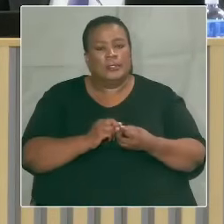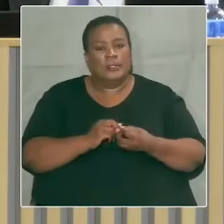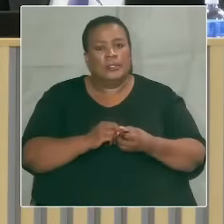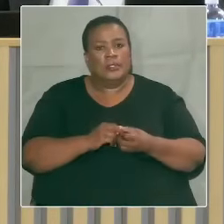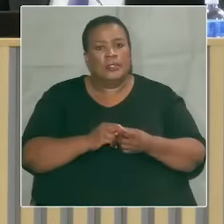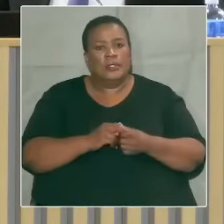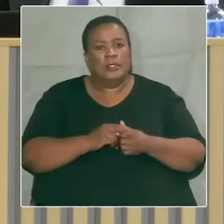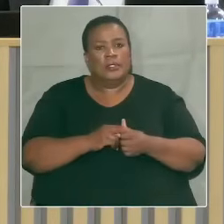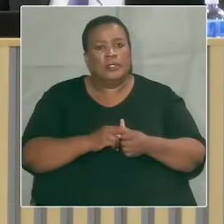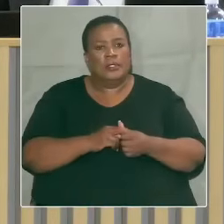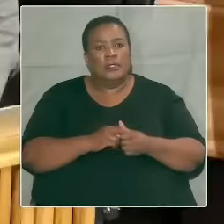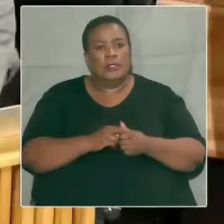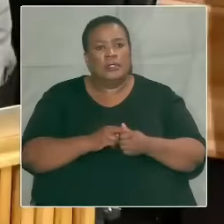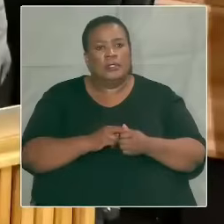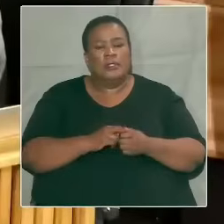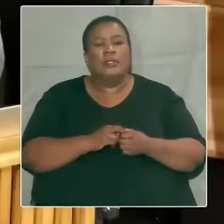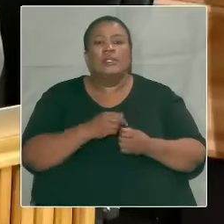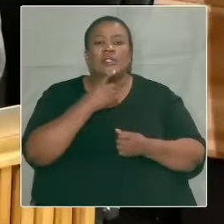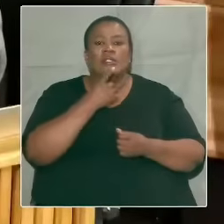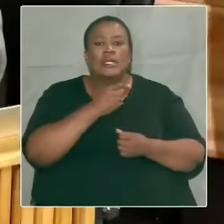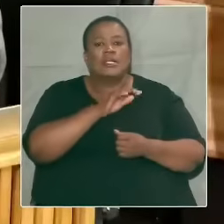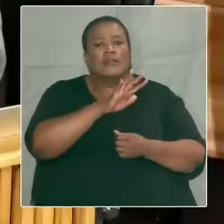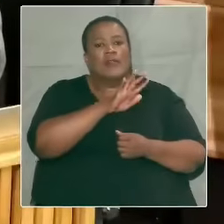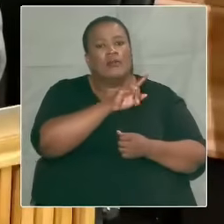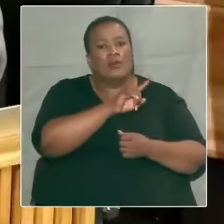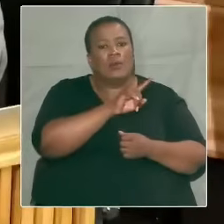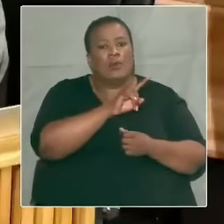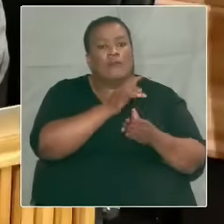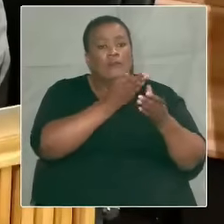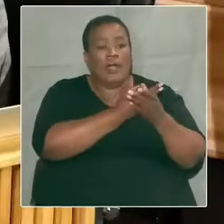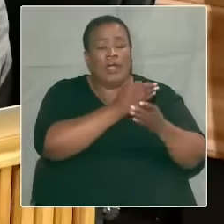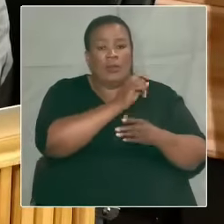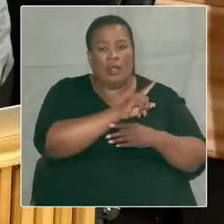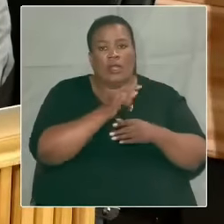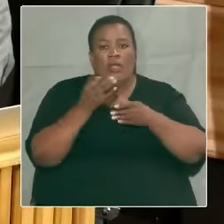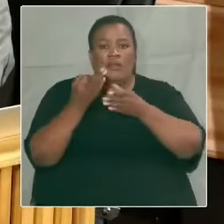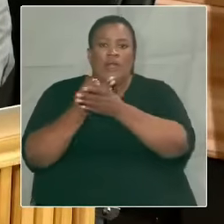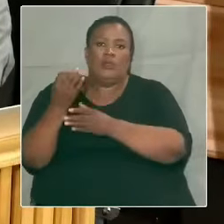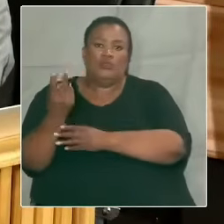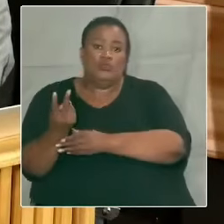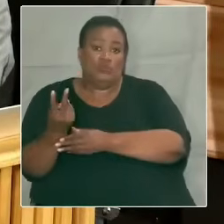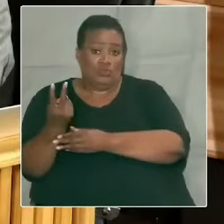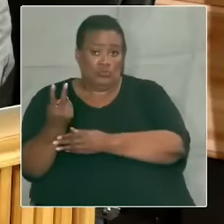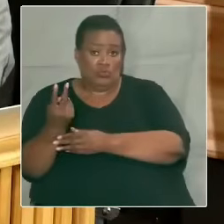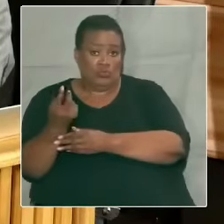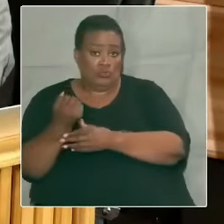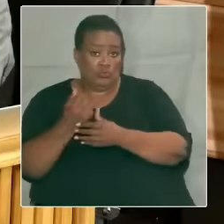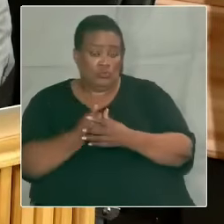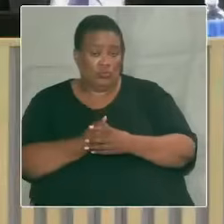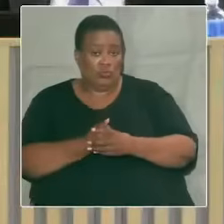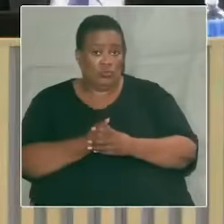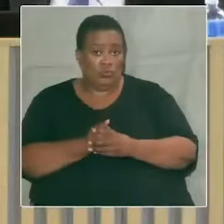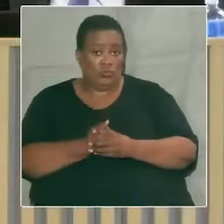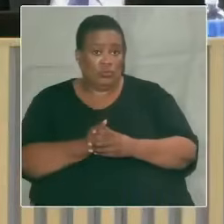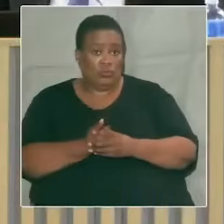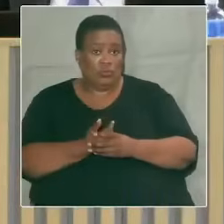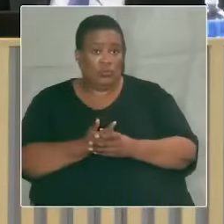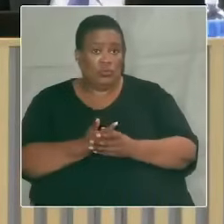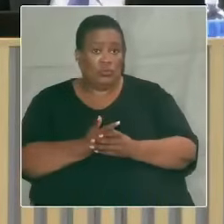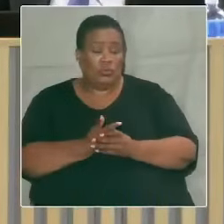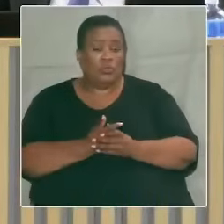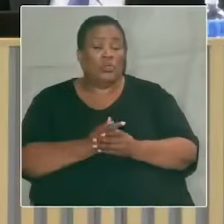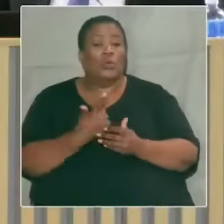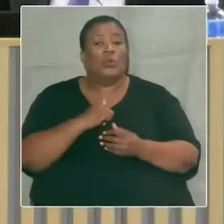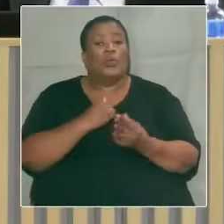So, Commissioner, we had said file 1 and file 2. So maybe- Masemola. Yeah, maybe for uniformity, what